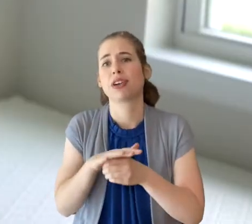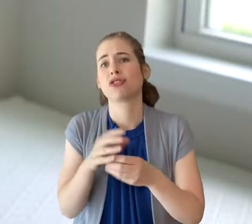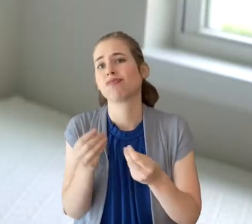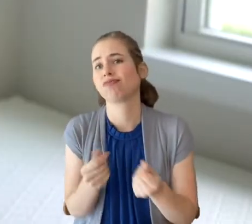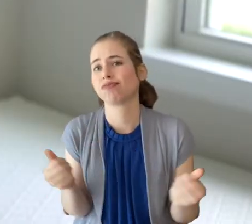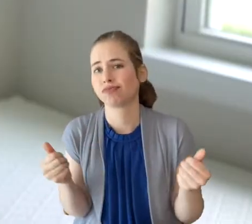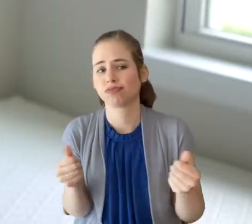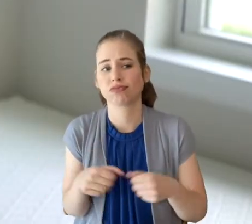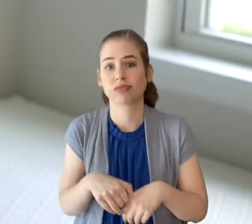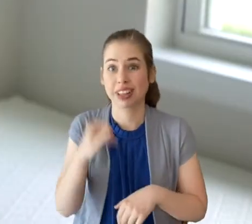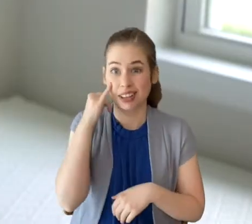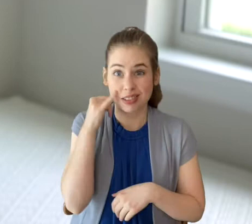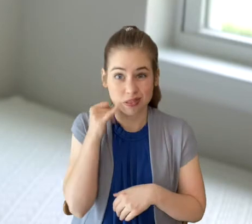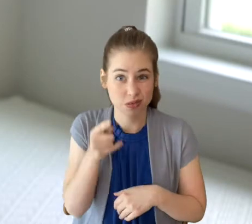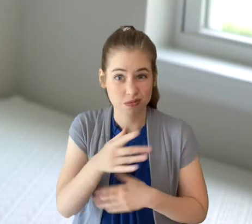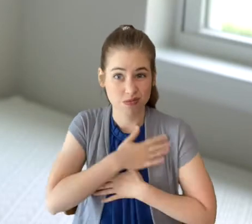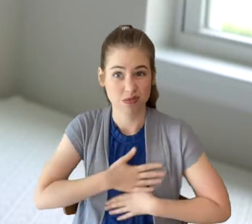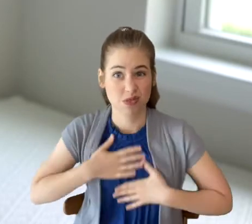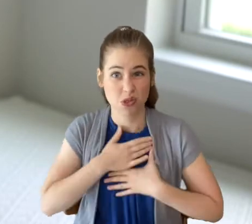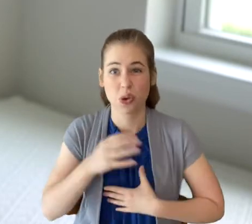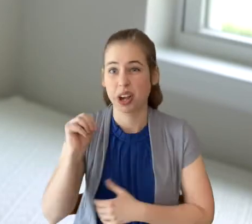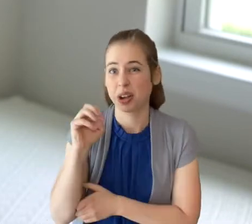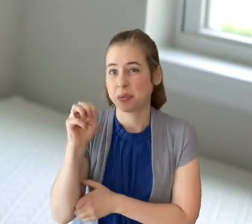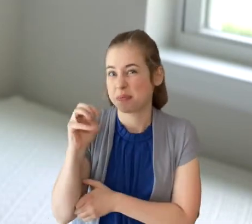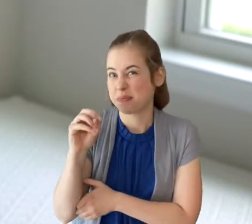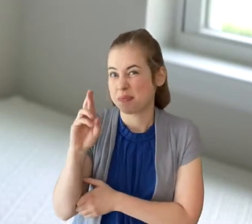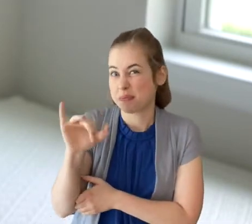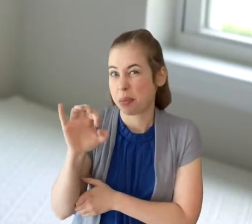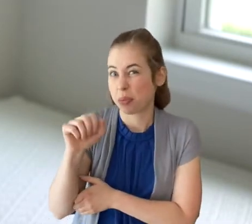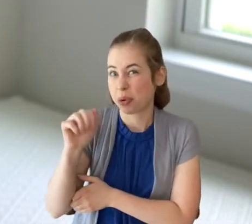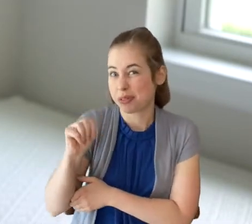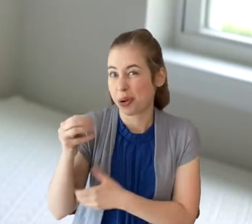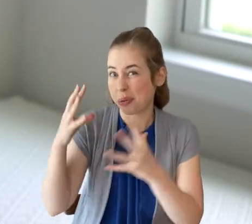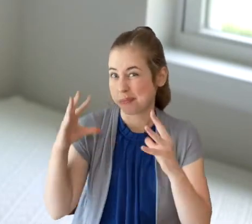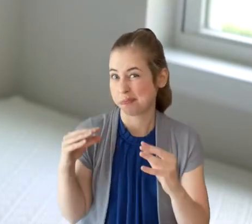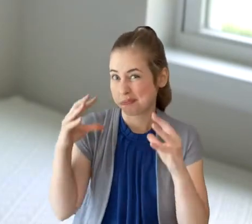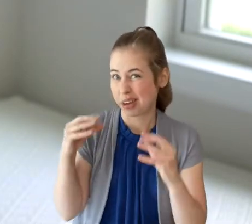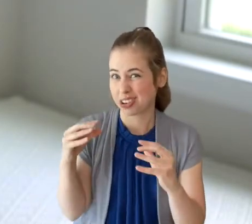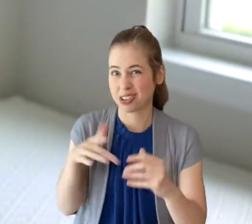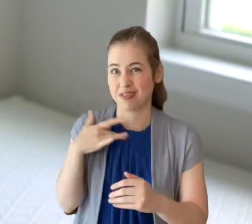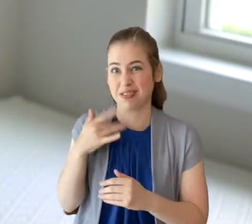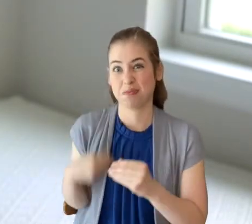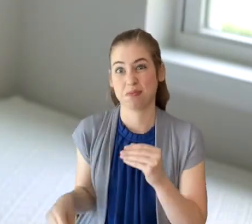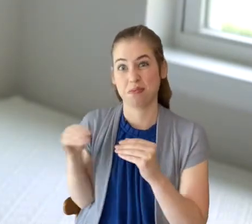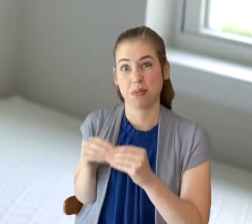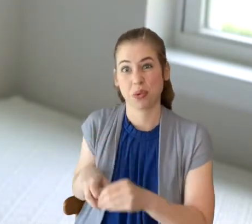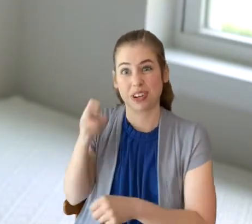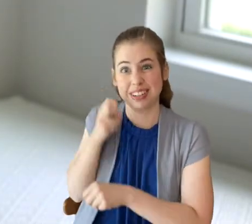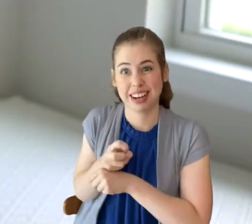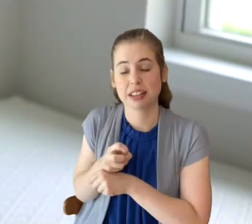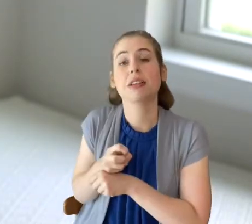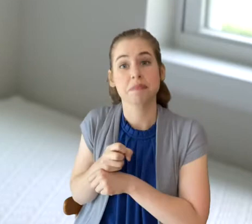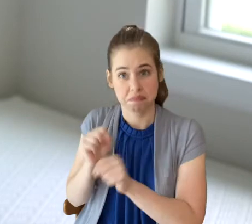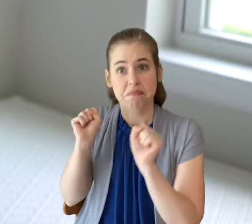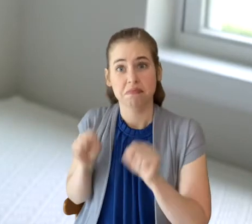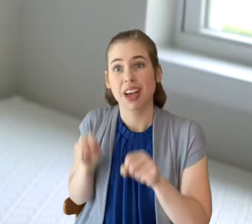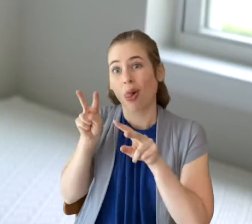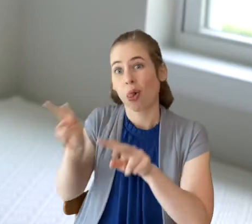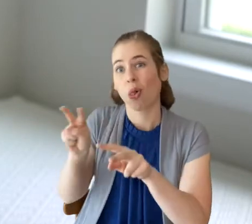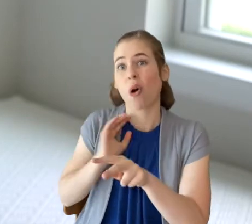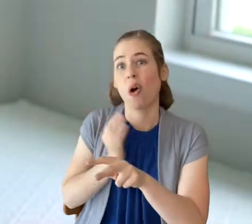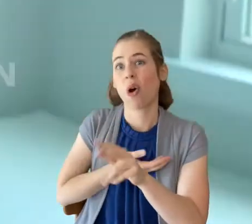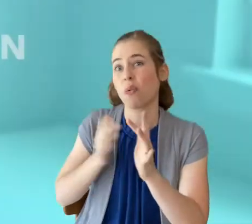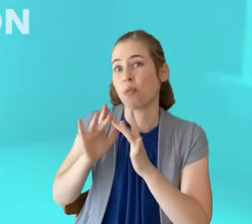of classic memory foam feel mattresses, you might want to go visit our website aslreviews.com, where we'll have the best of